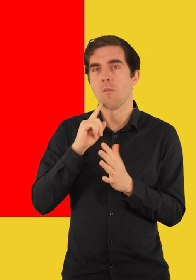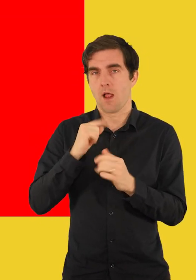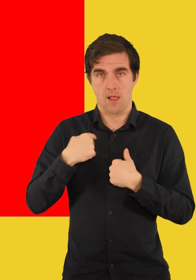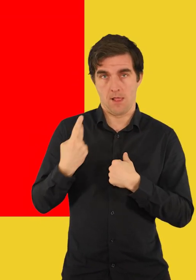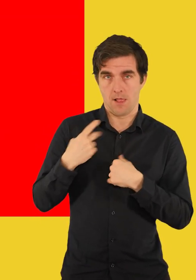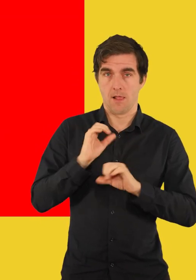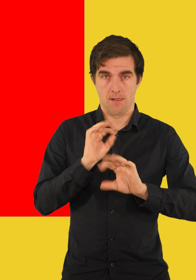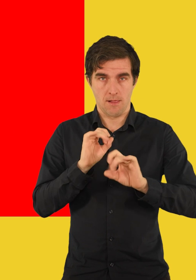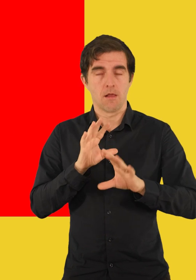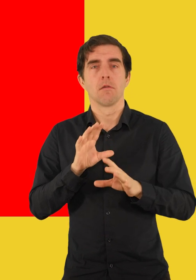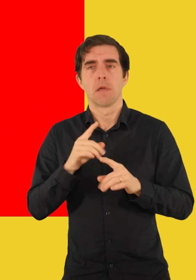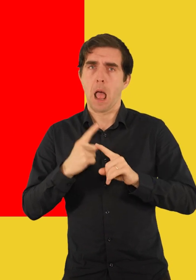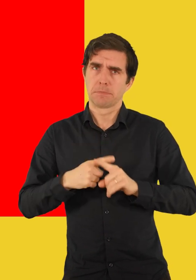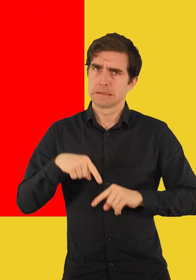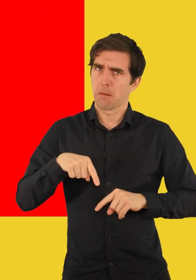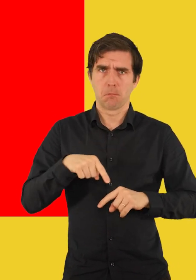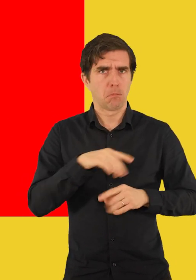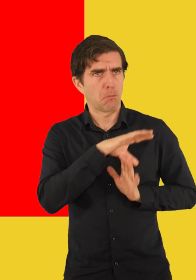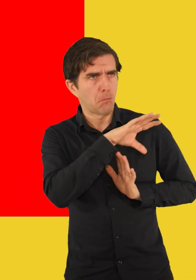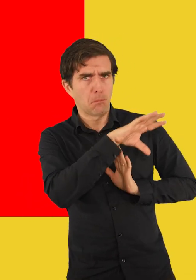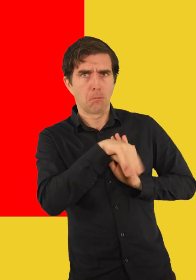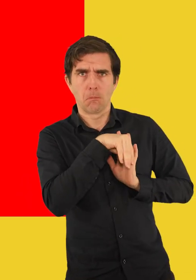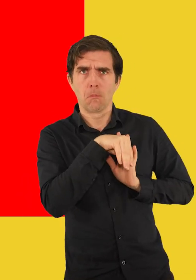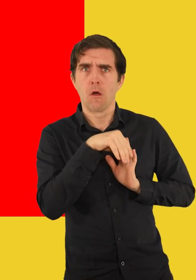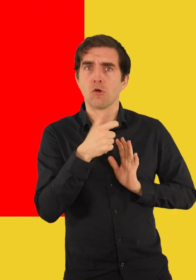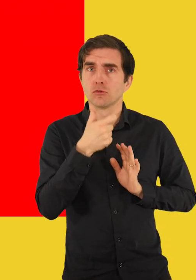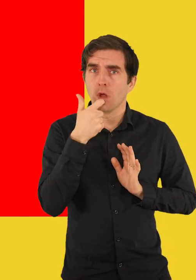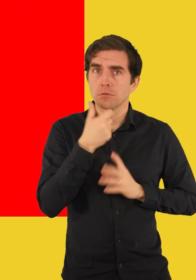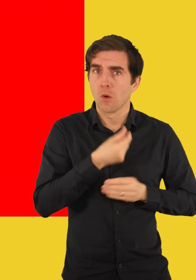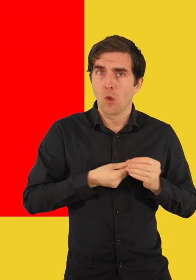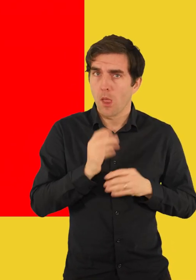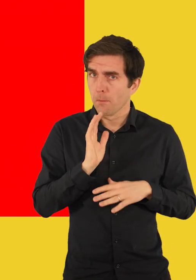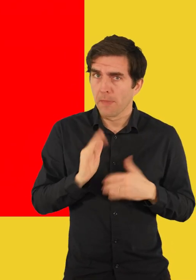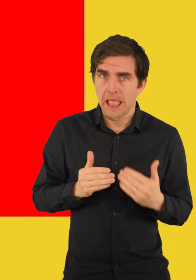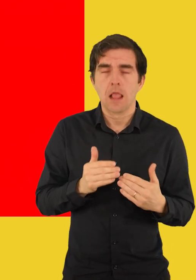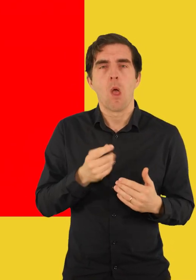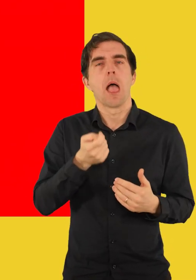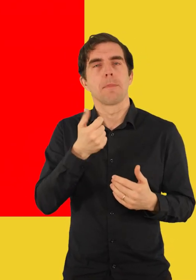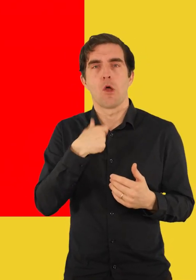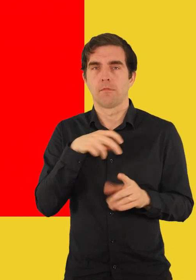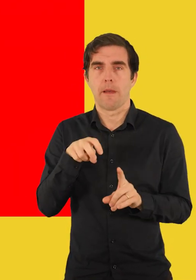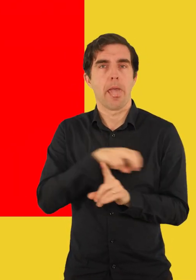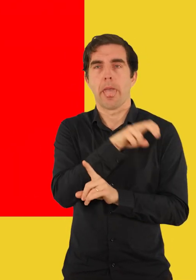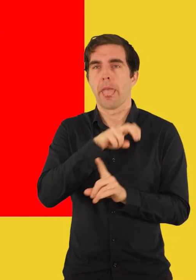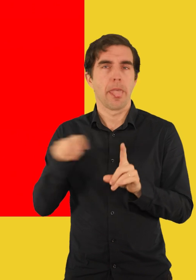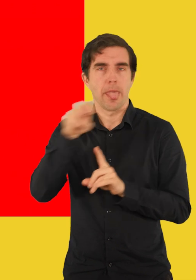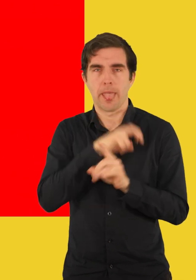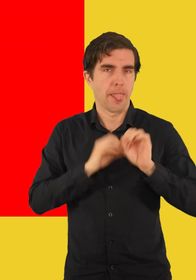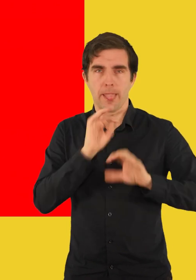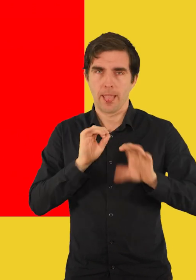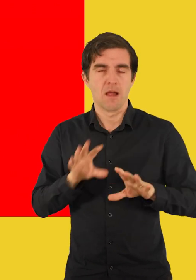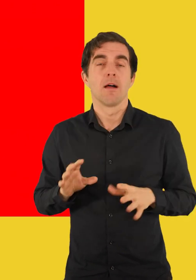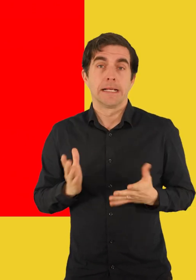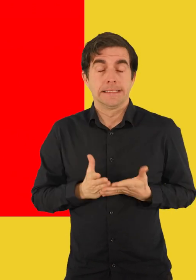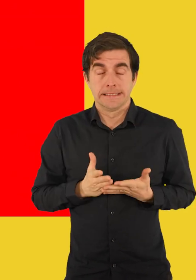through what Amsterdam is doing to implement Doughnut Economics. To be fair, it will be a little bit of a hodgepodge of